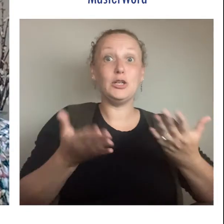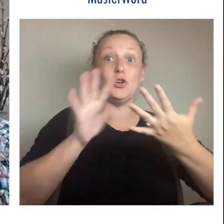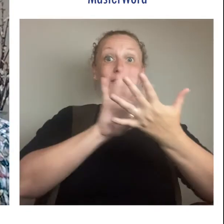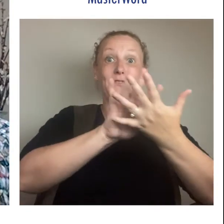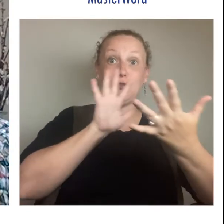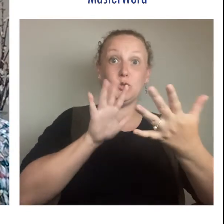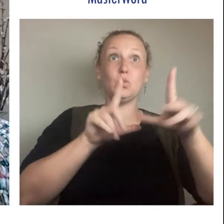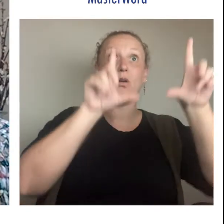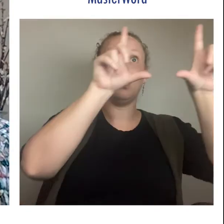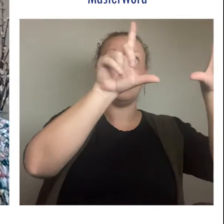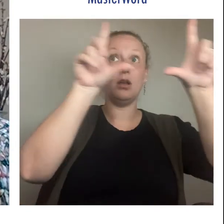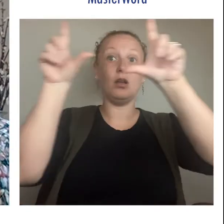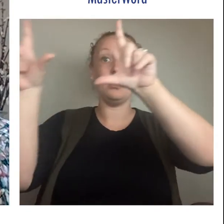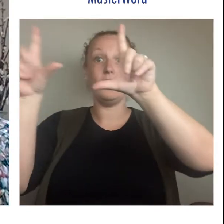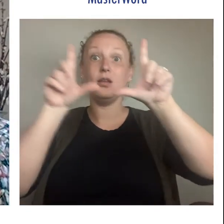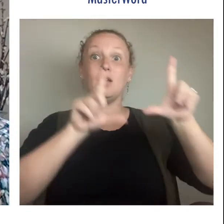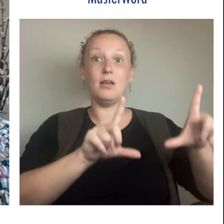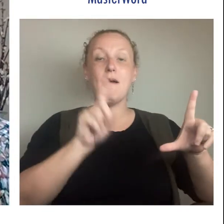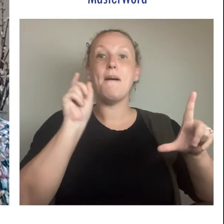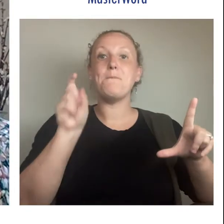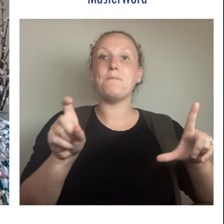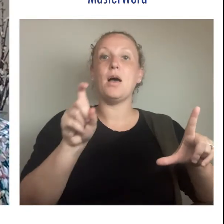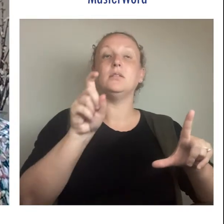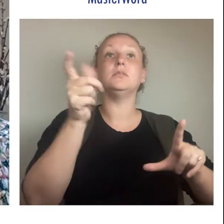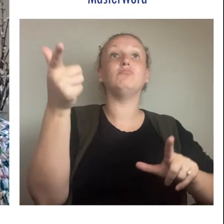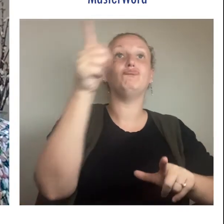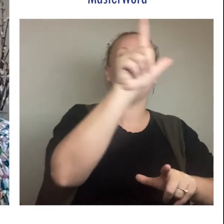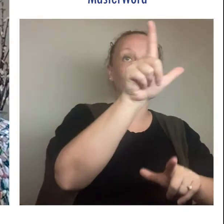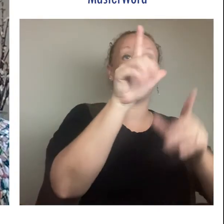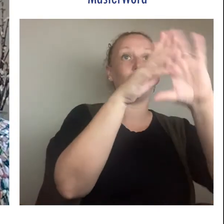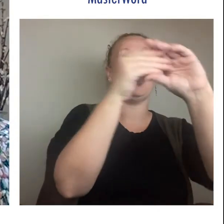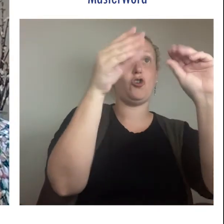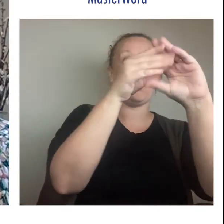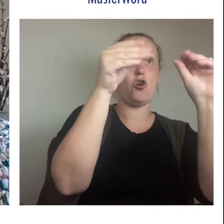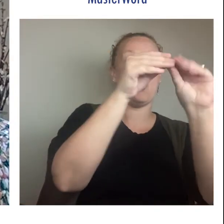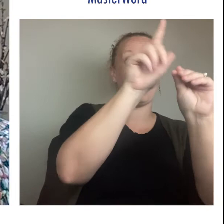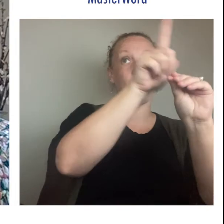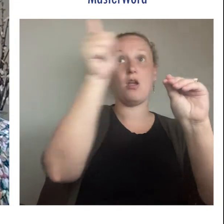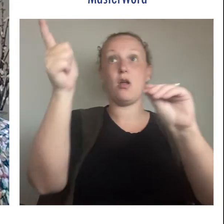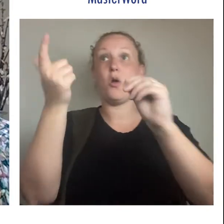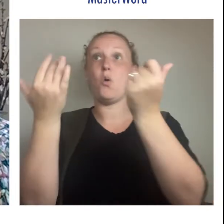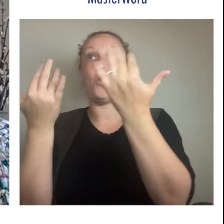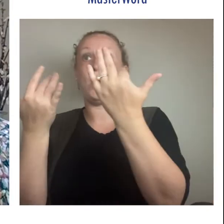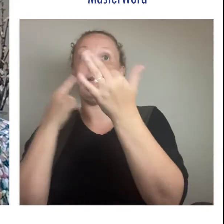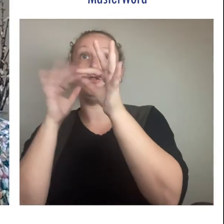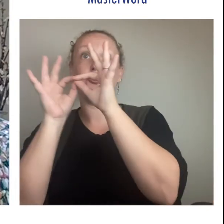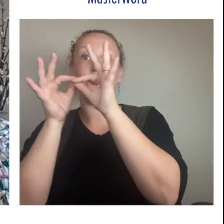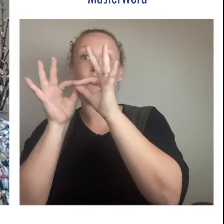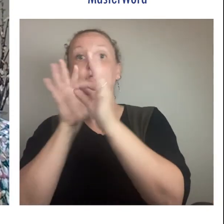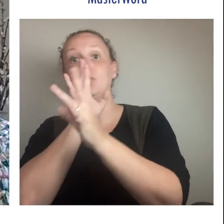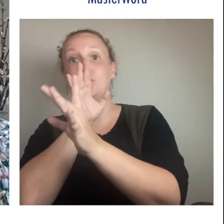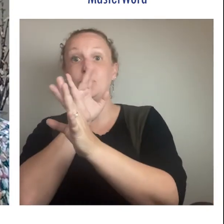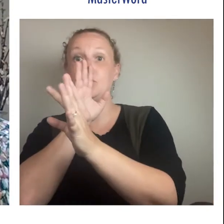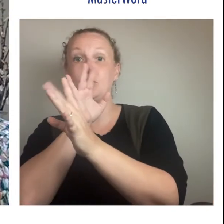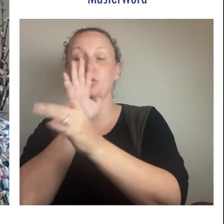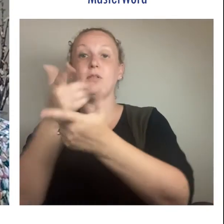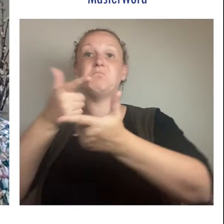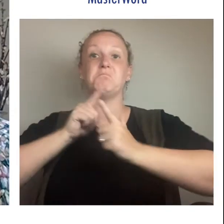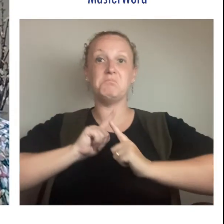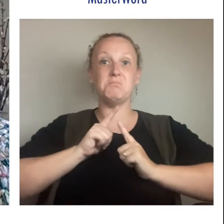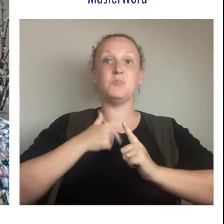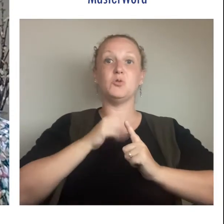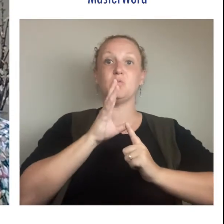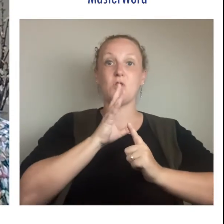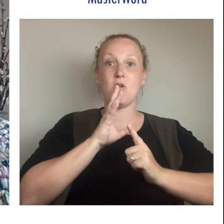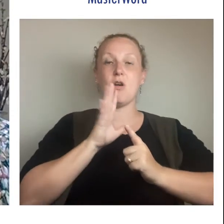a response, waiting for the interpreter again to provide the translation. And I think that's what we've all learned in